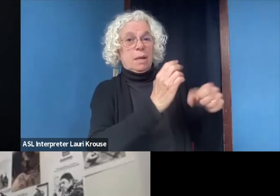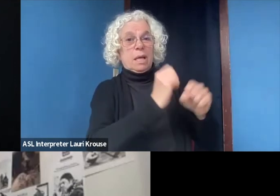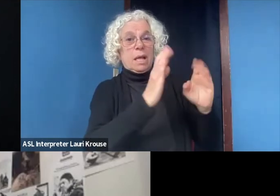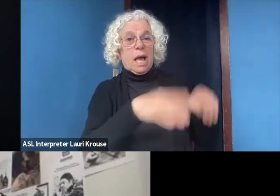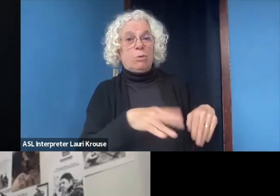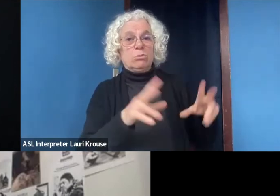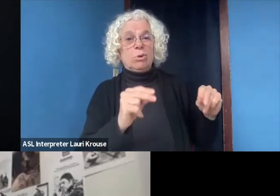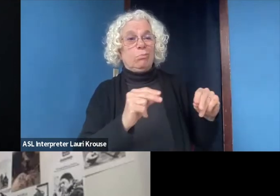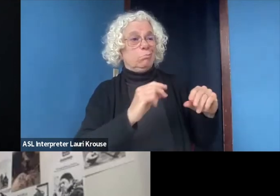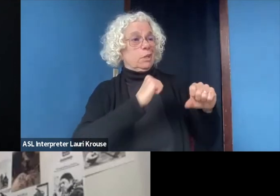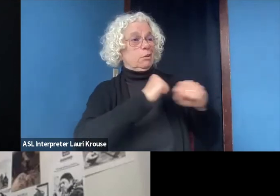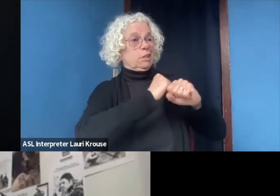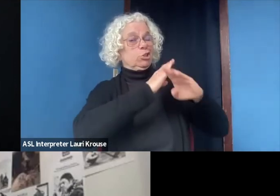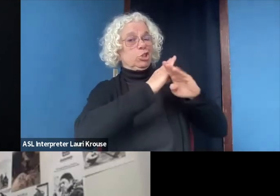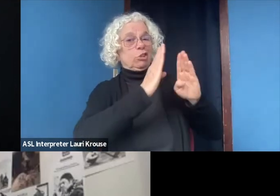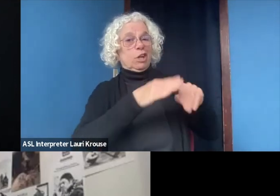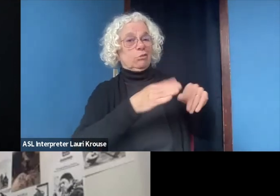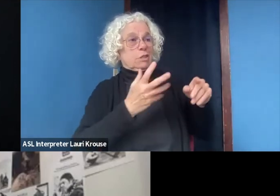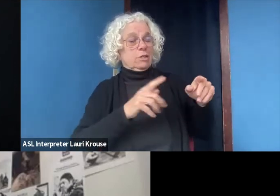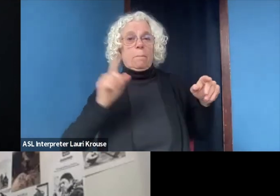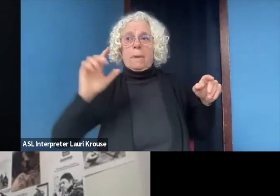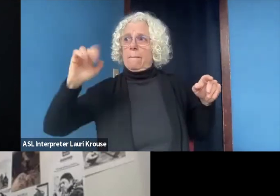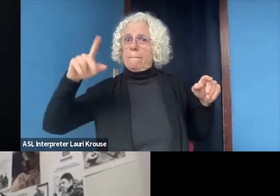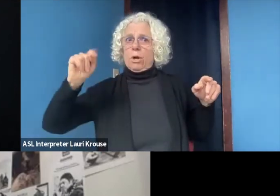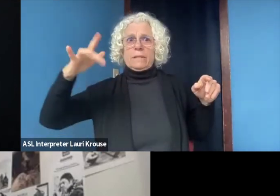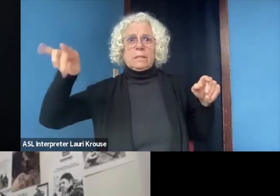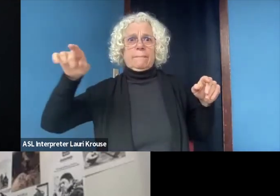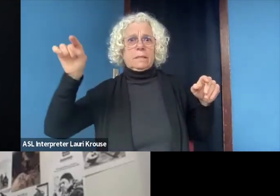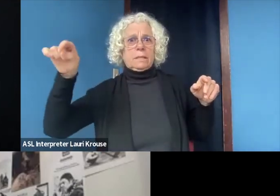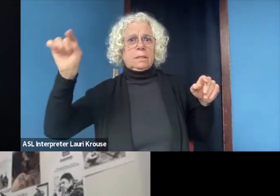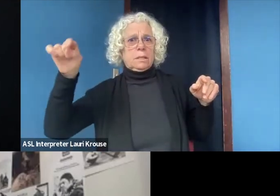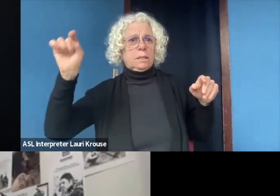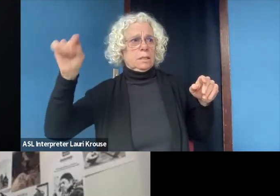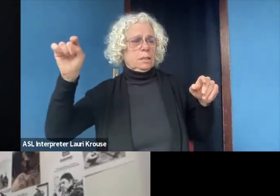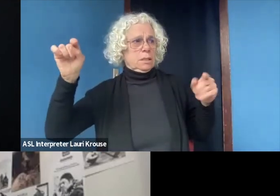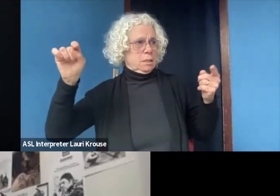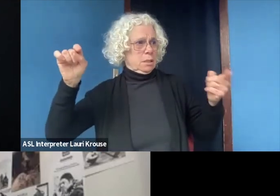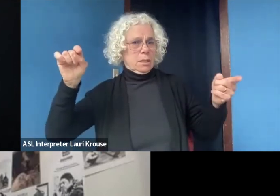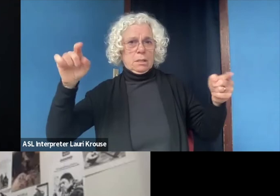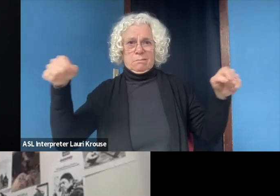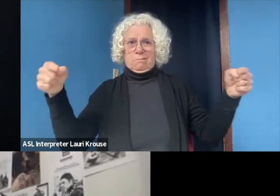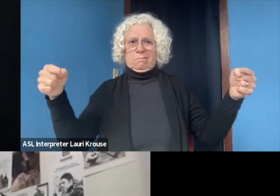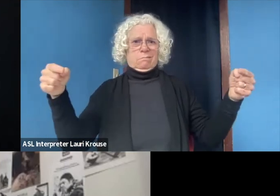shelter. In the meantime, they have this